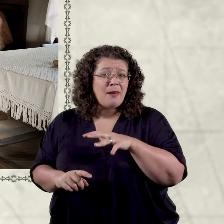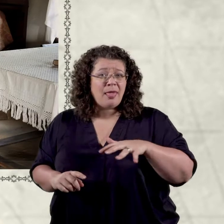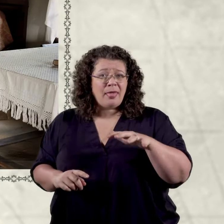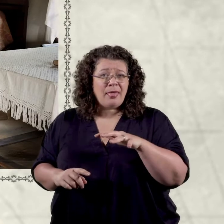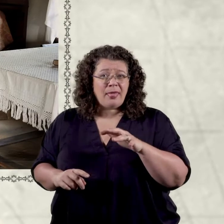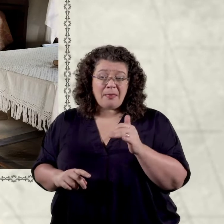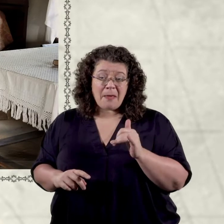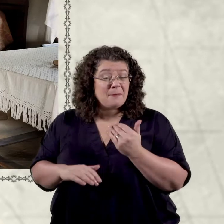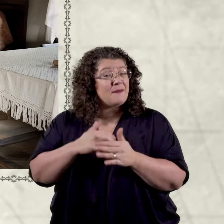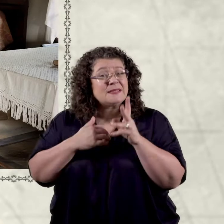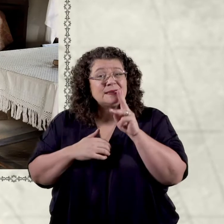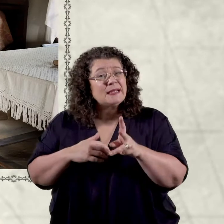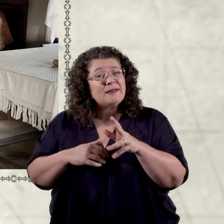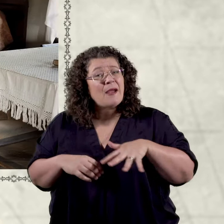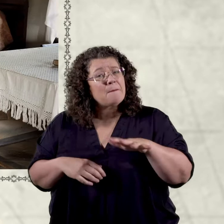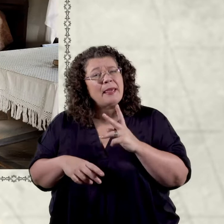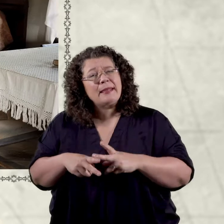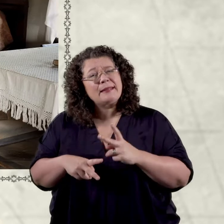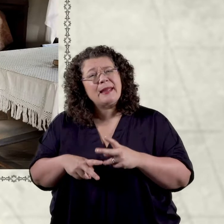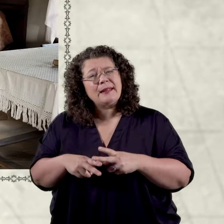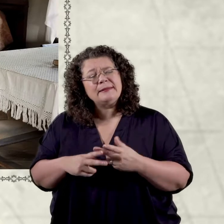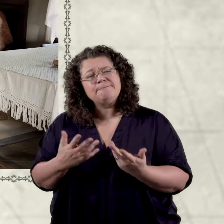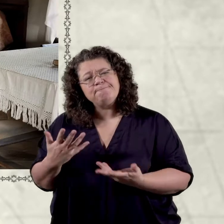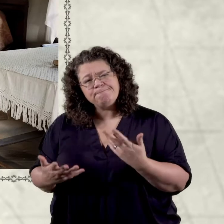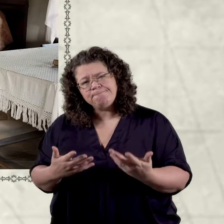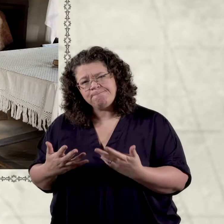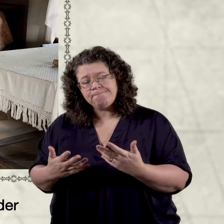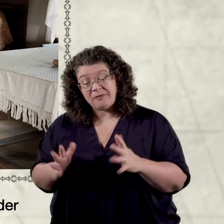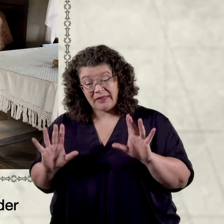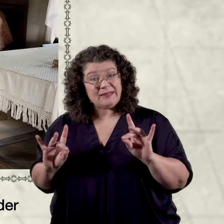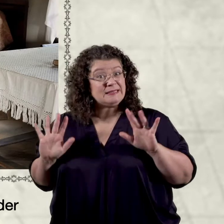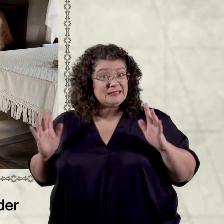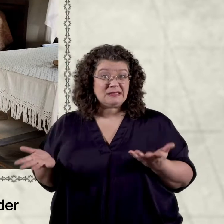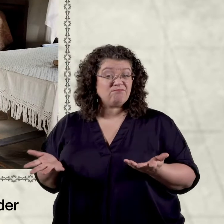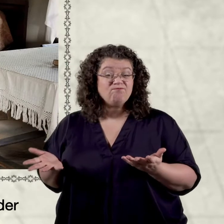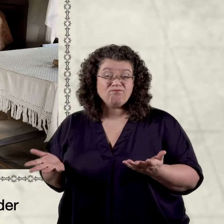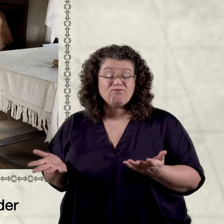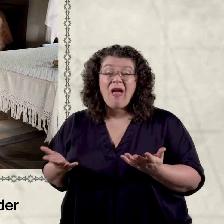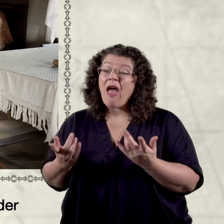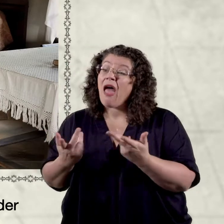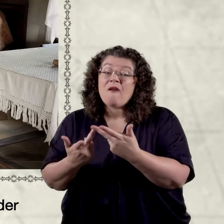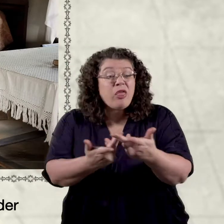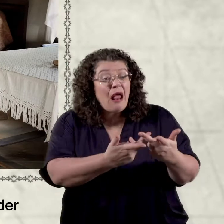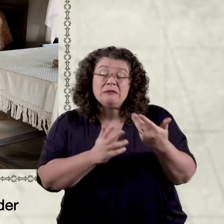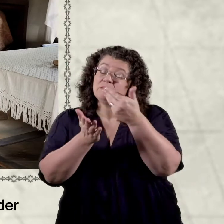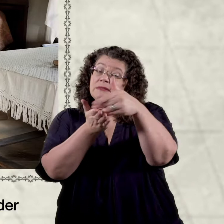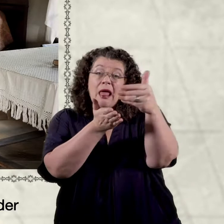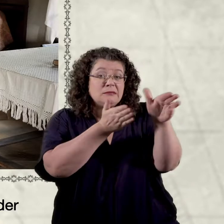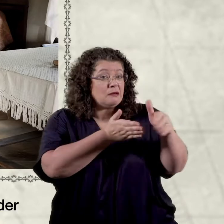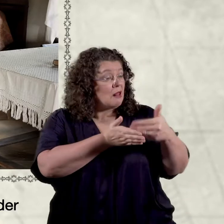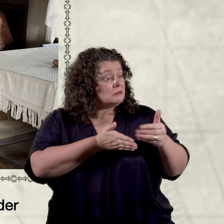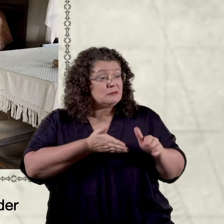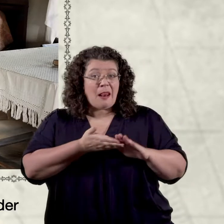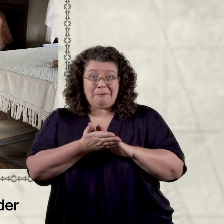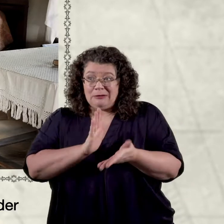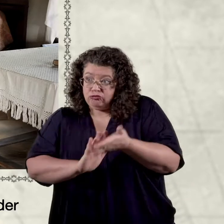may never see them again. And to be honest, that's it. I had to sell everything else I owned in order to raise the